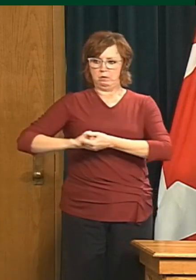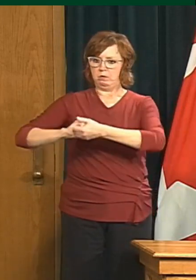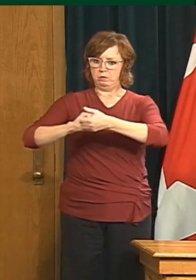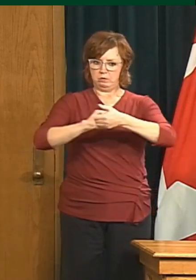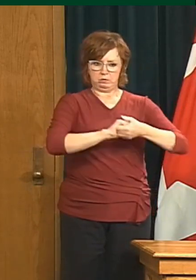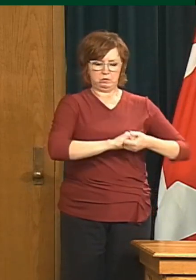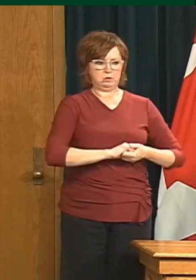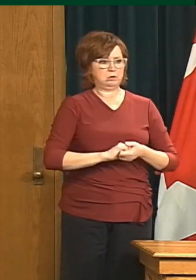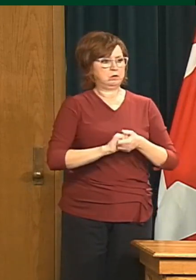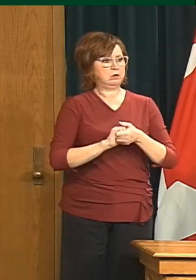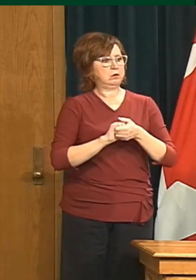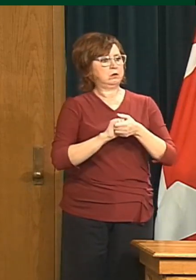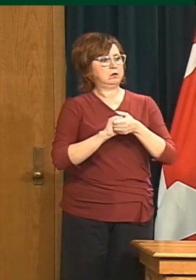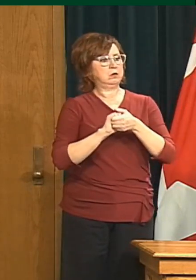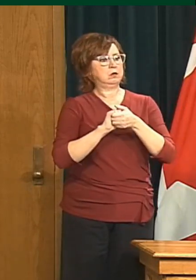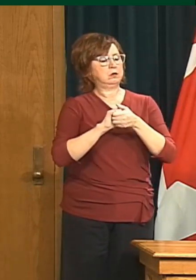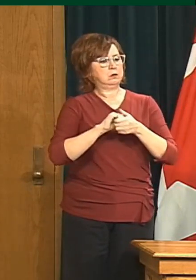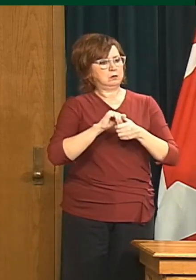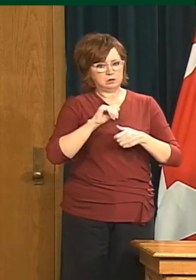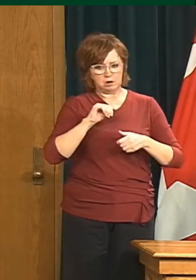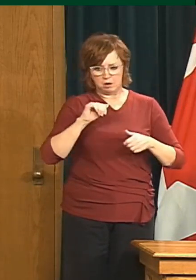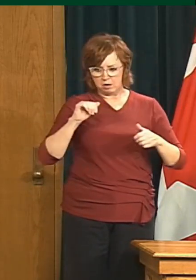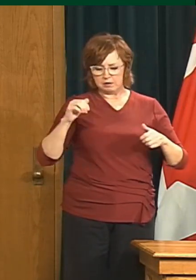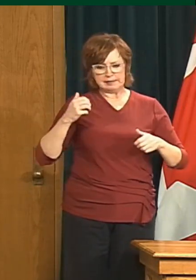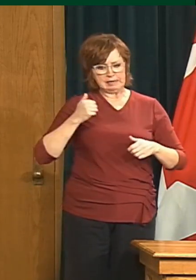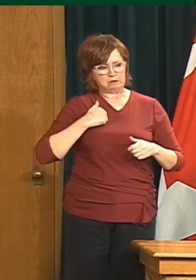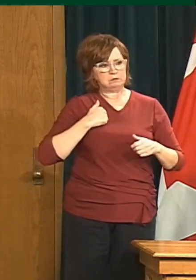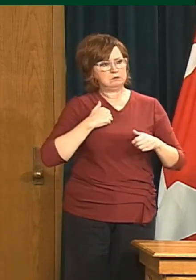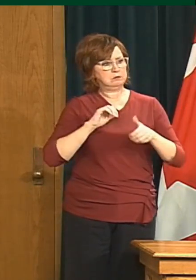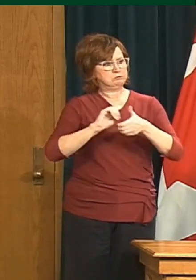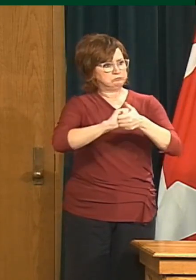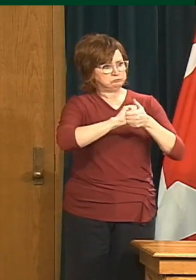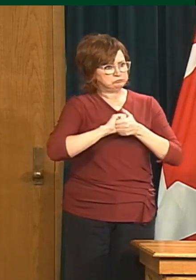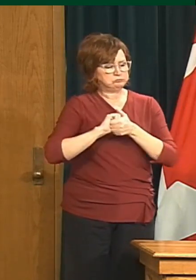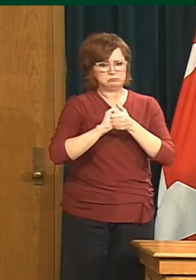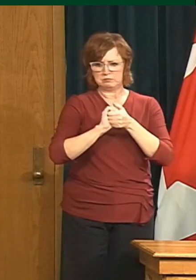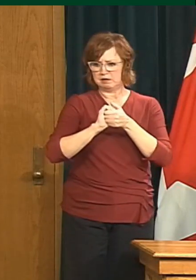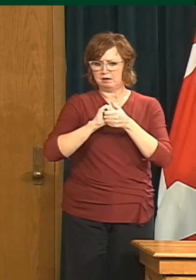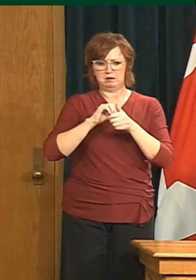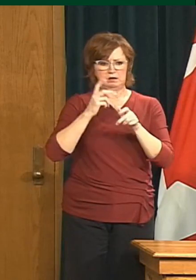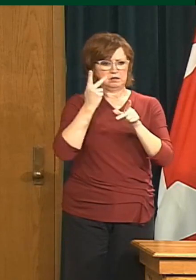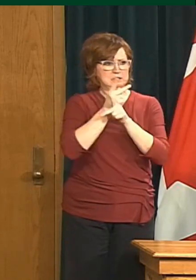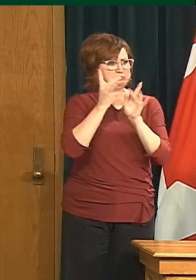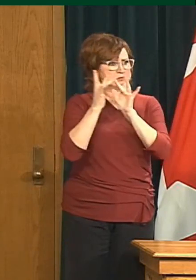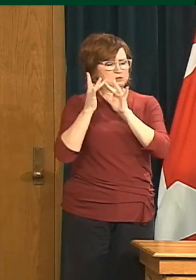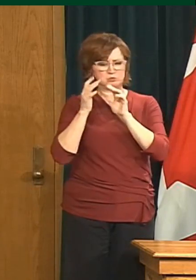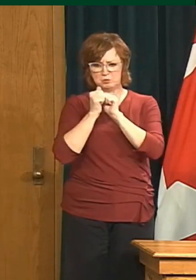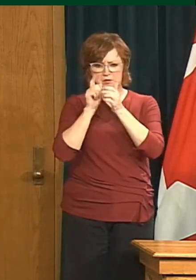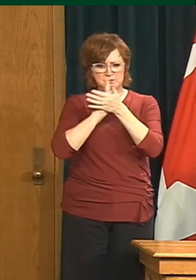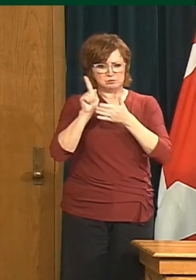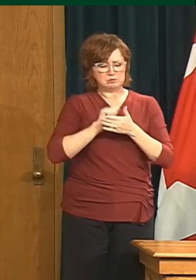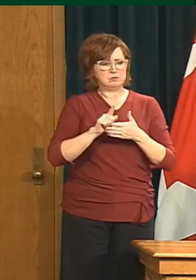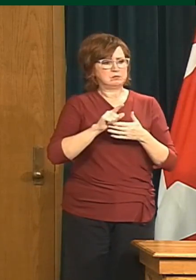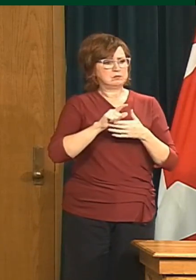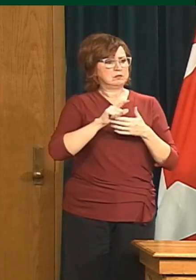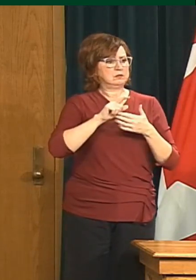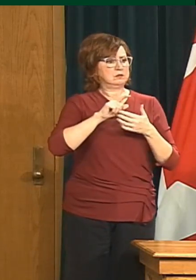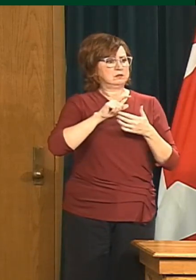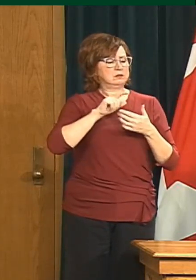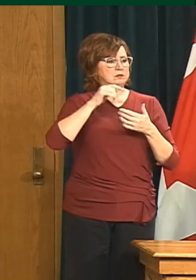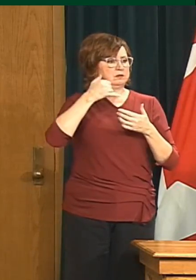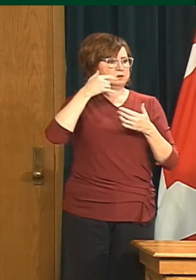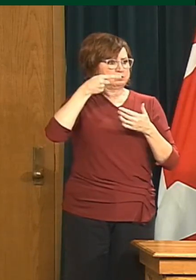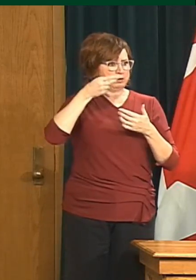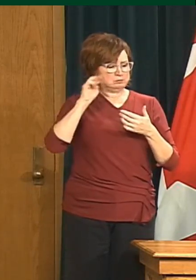of the Council of Federation, what has been more recently weekly calls with all of the premiers and the Prime Minister. We are facing this